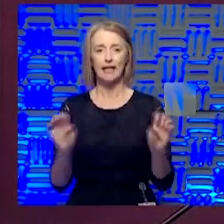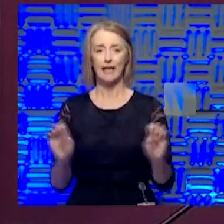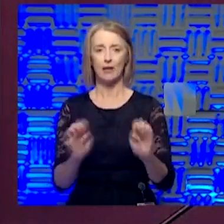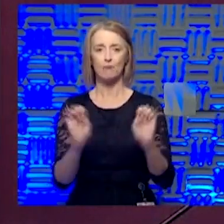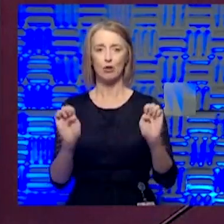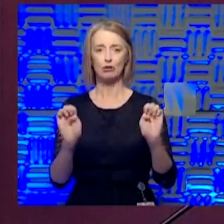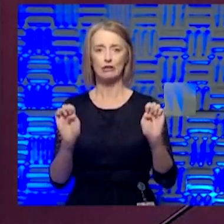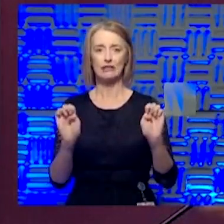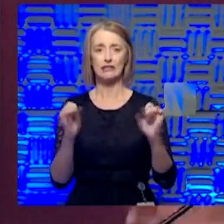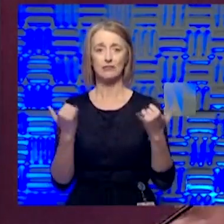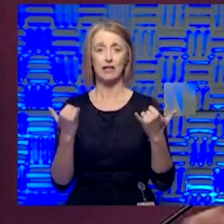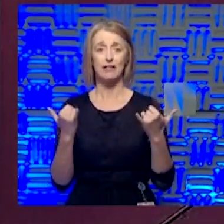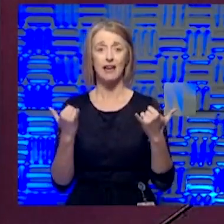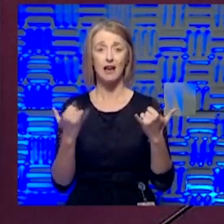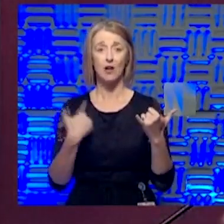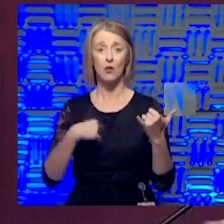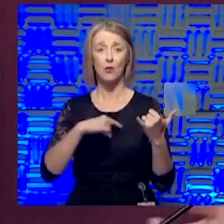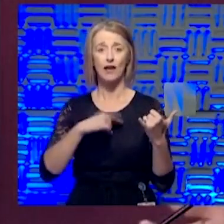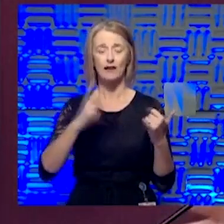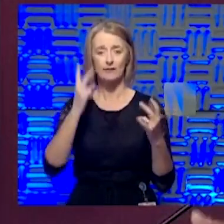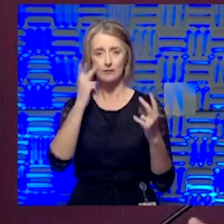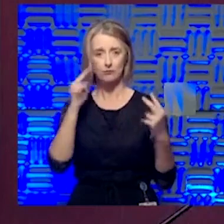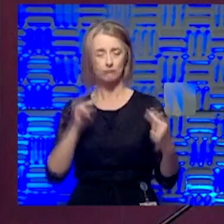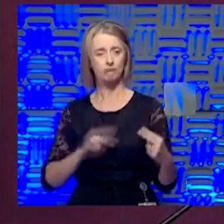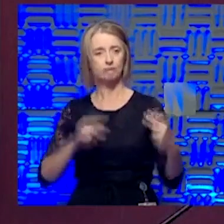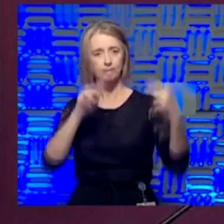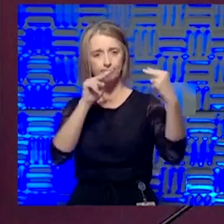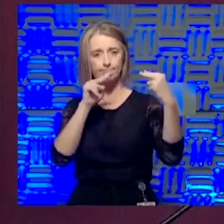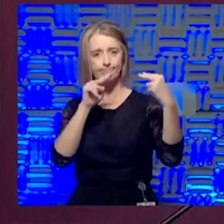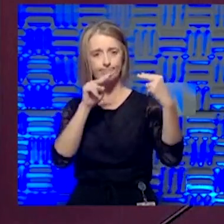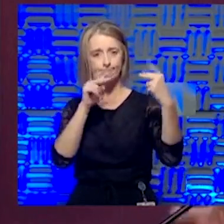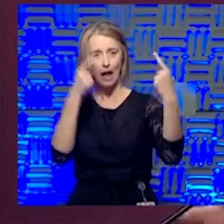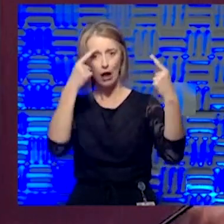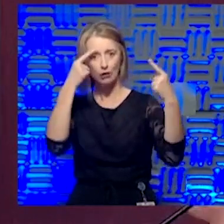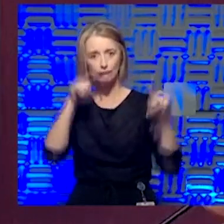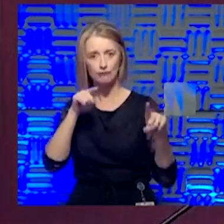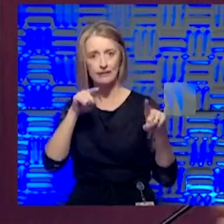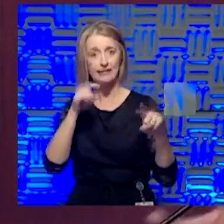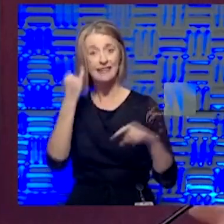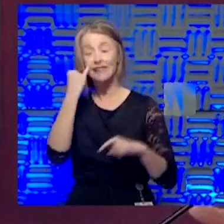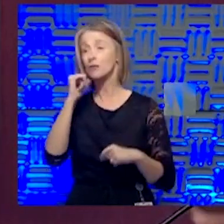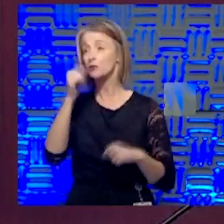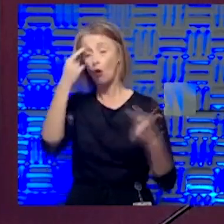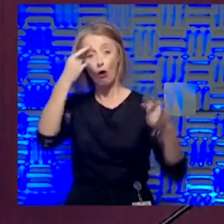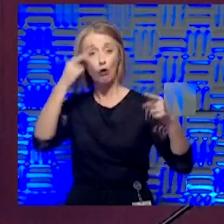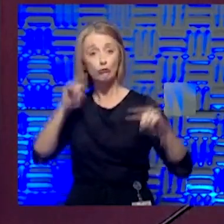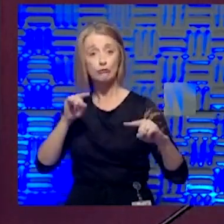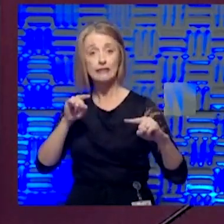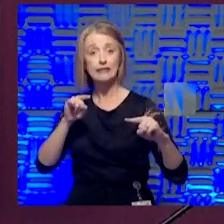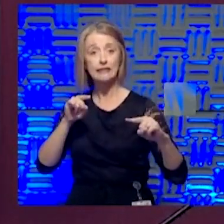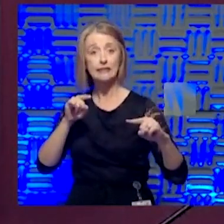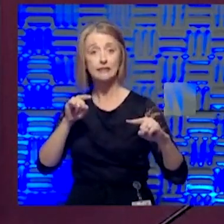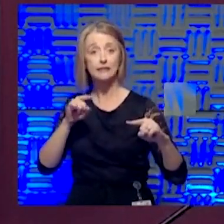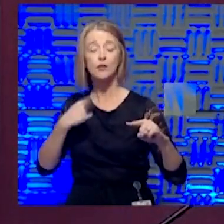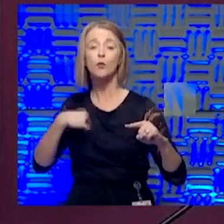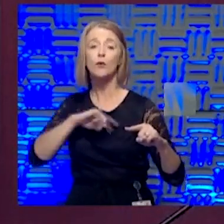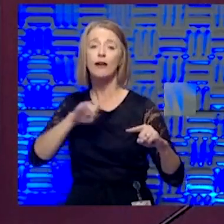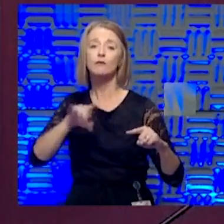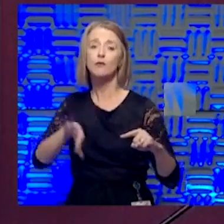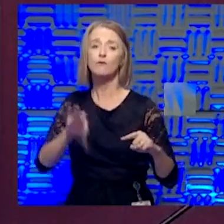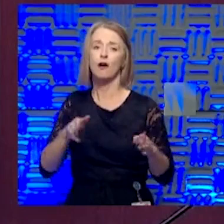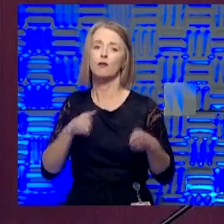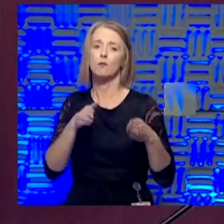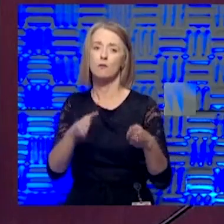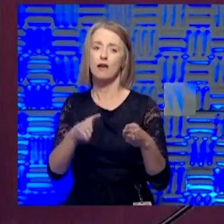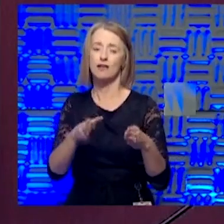emergency where we are having to see eye to eye. And if we don't see eye to eye, we still have to find ways to say,